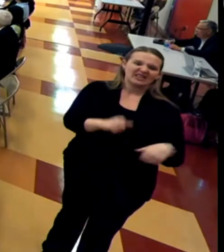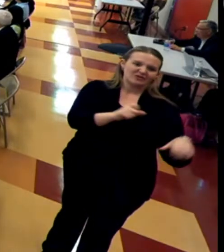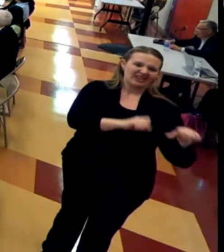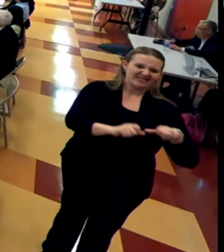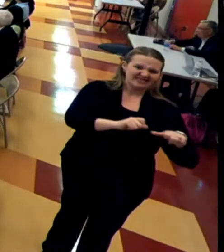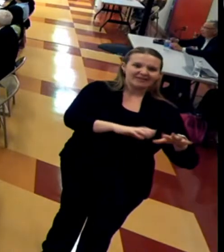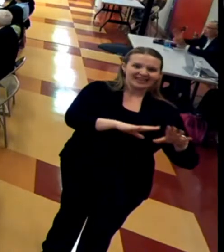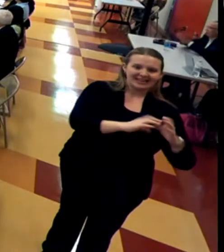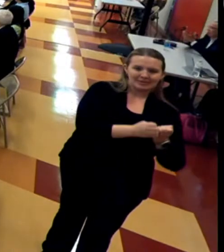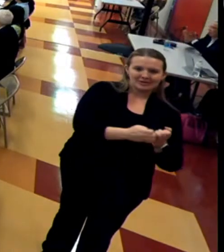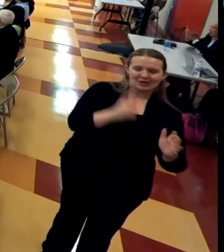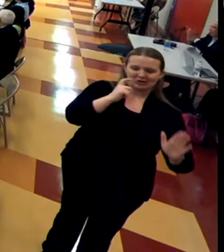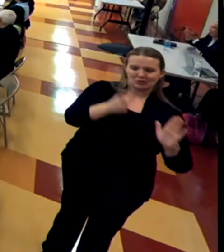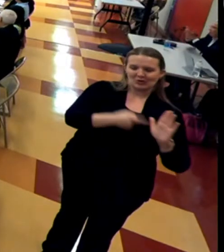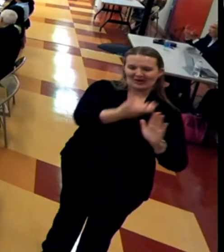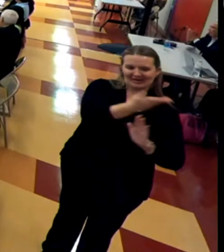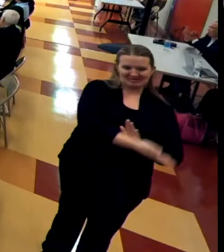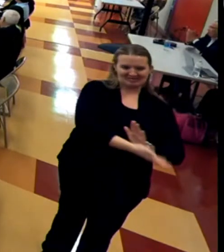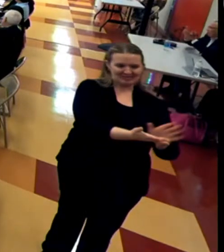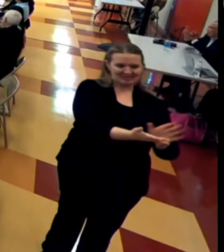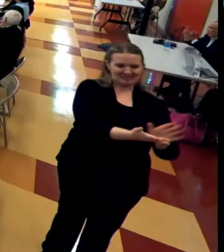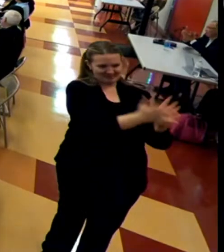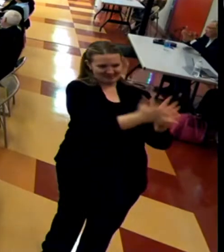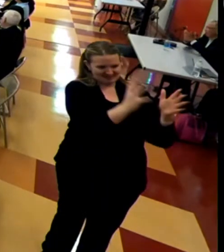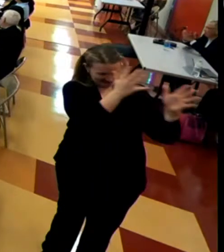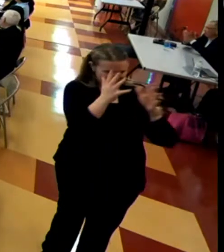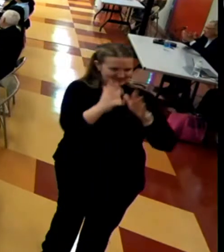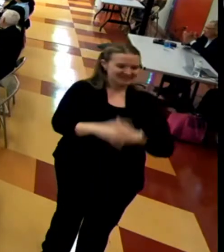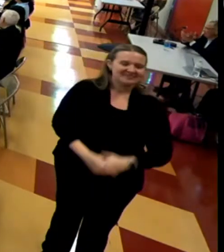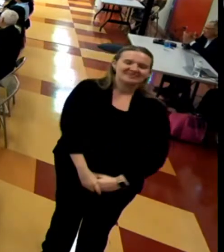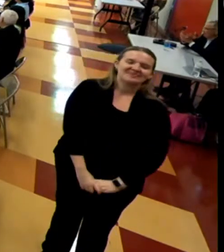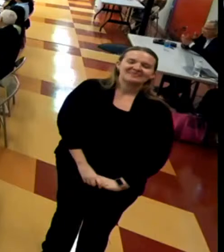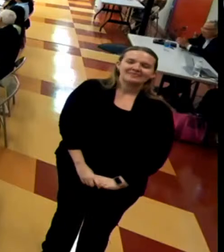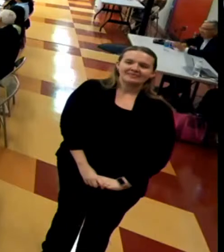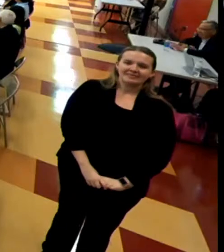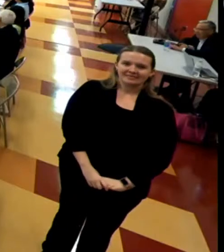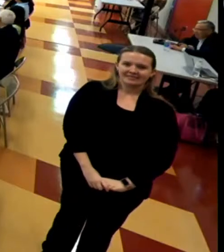Dr. Saenz and give him a quick round of applause.